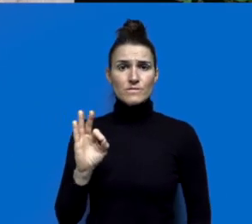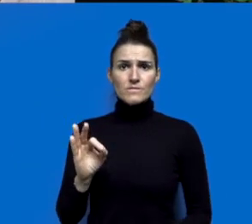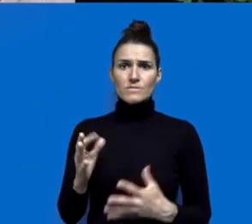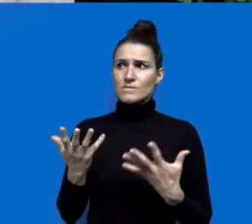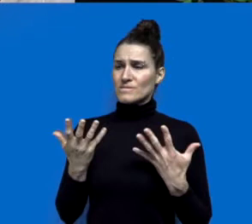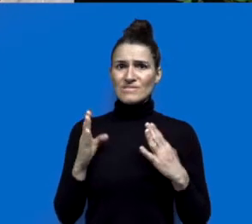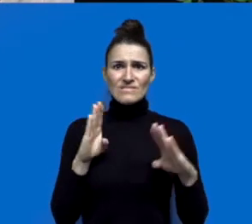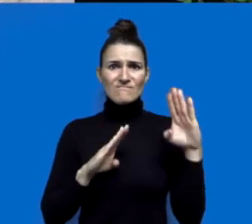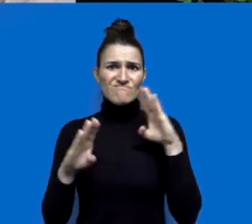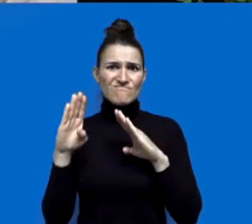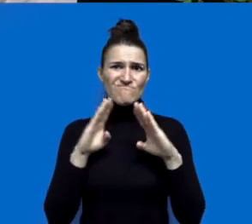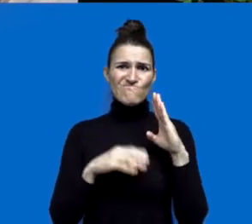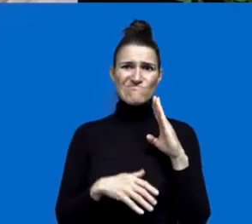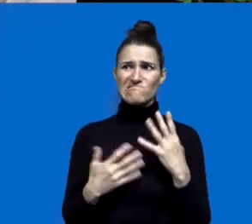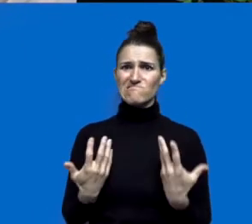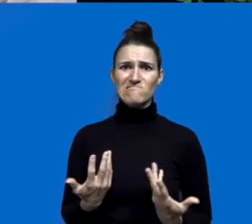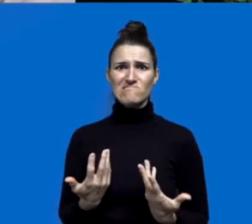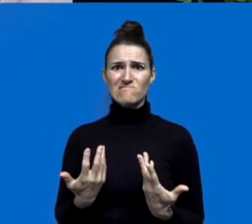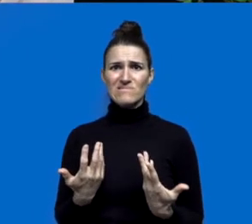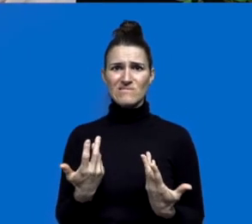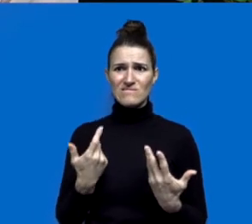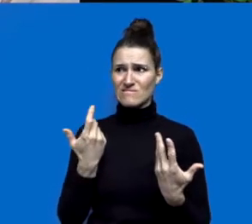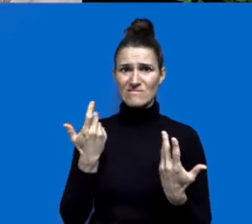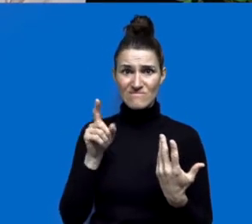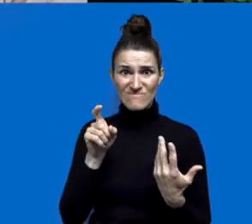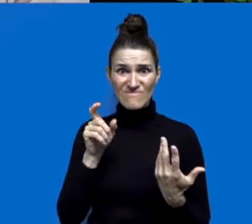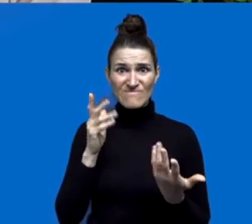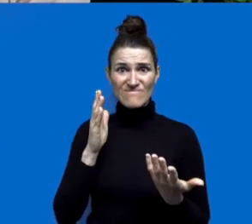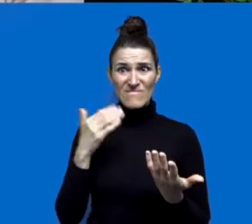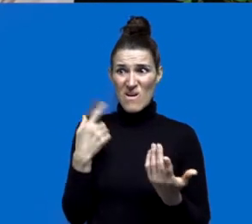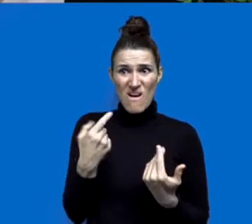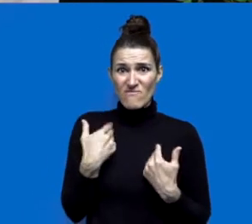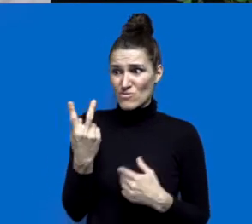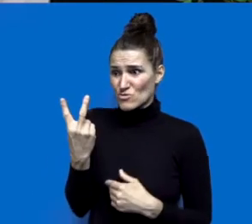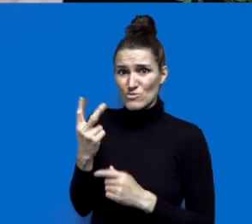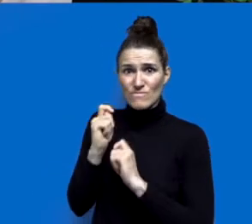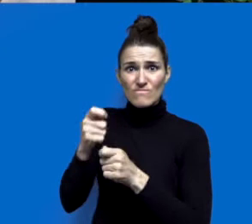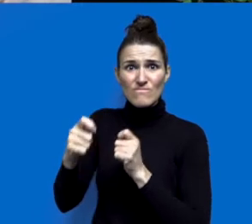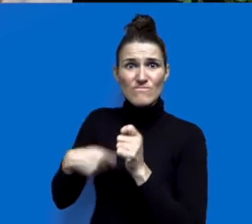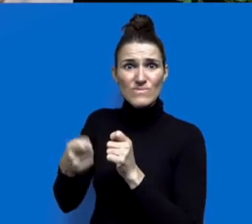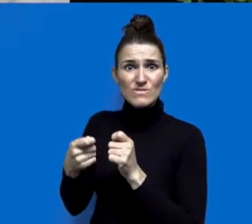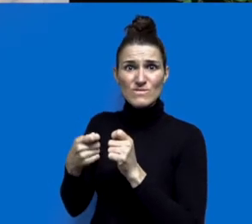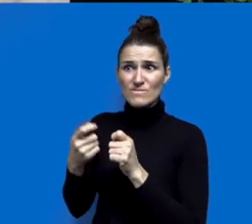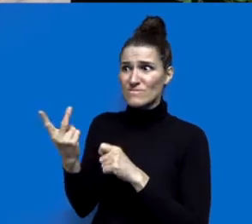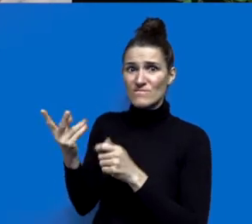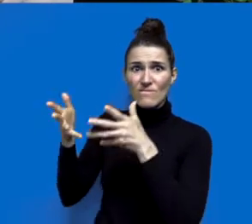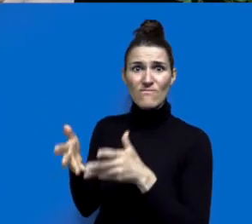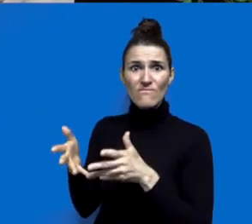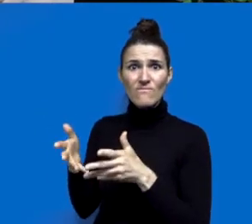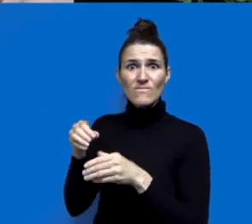Now Fern is starting to get worried. She was starting to get worried. She only had 2 fishing rods in the